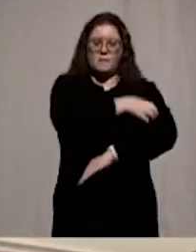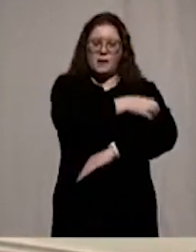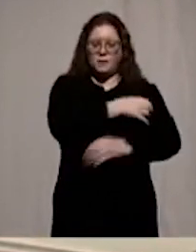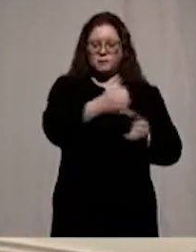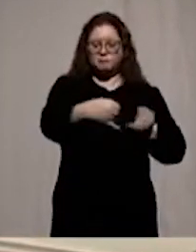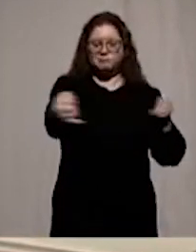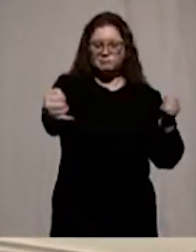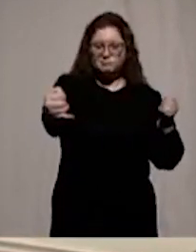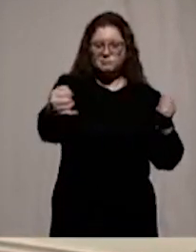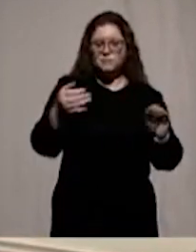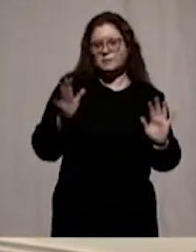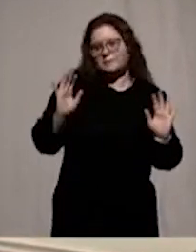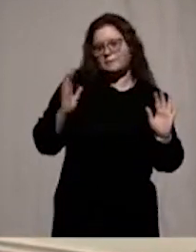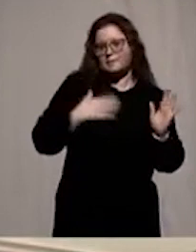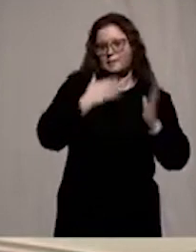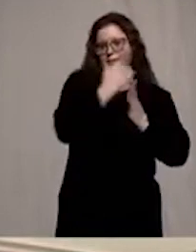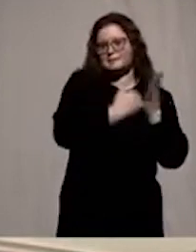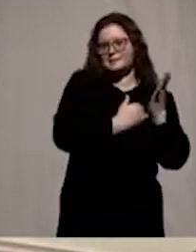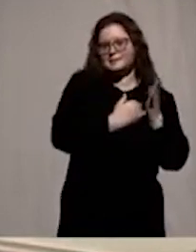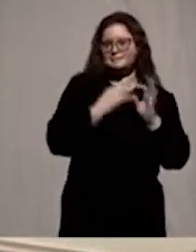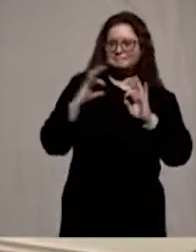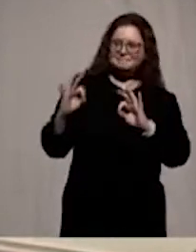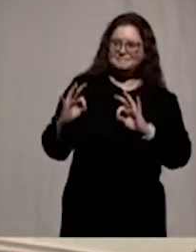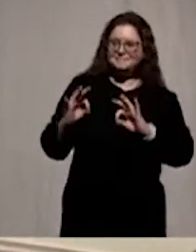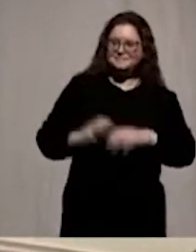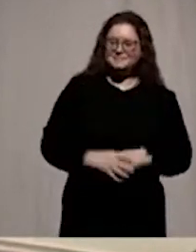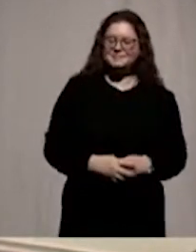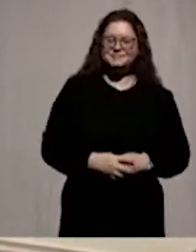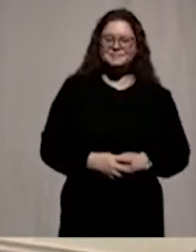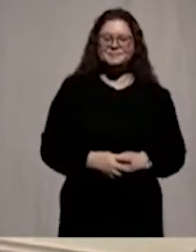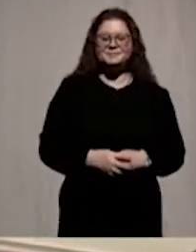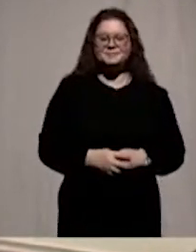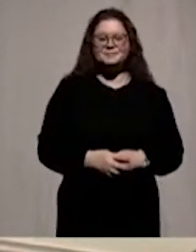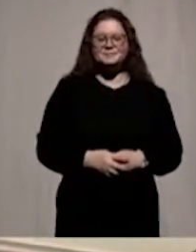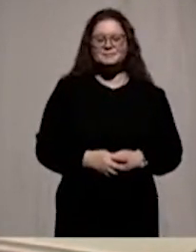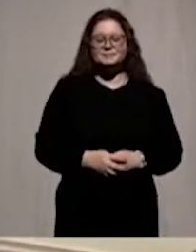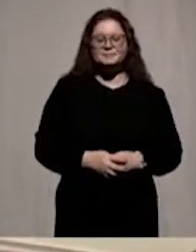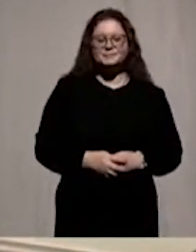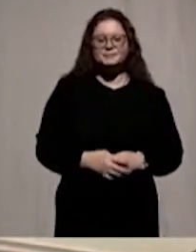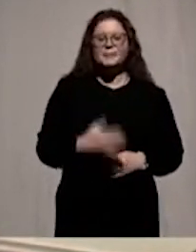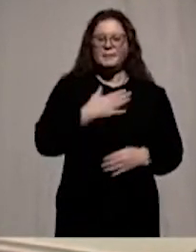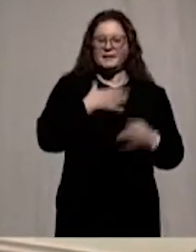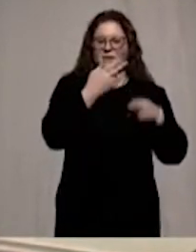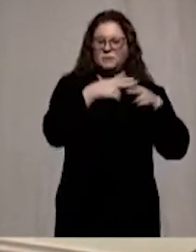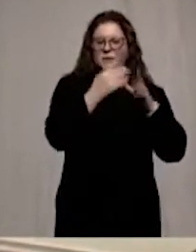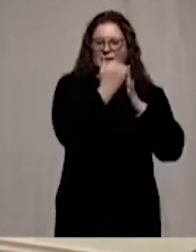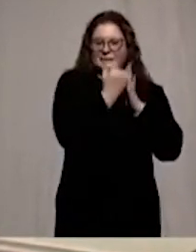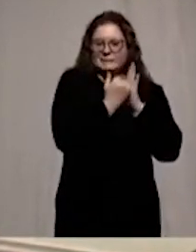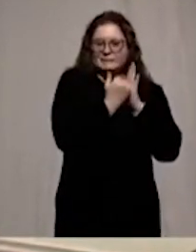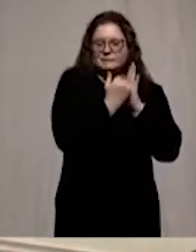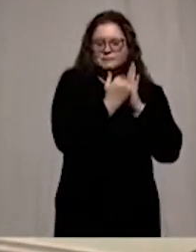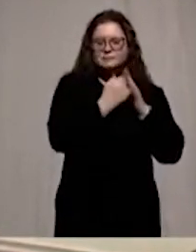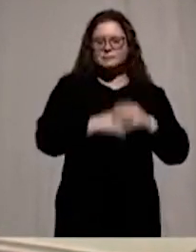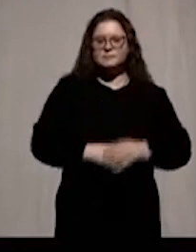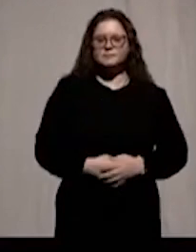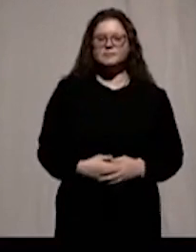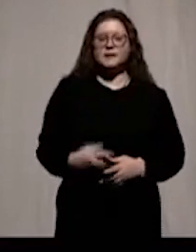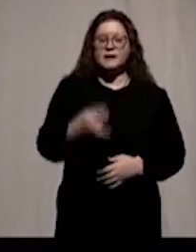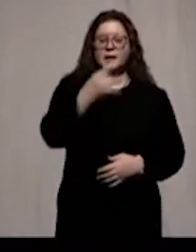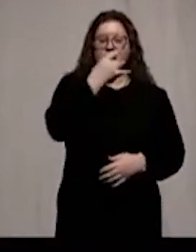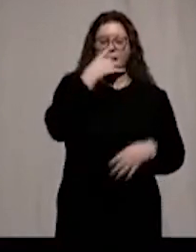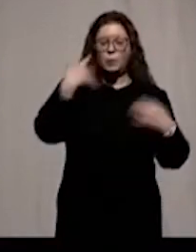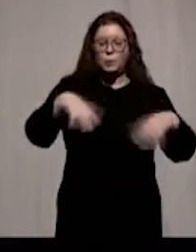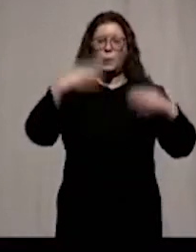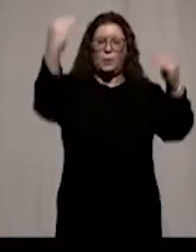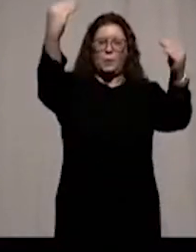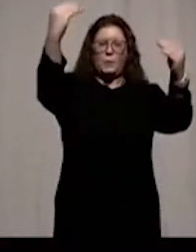Awesome. that was my Great list. Great list. So mine's a little short. So I put lights that shine bright,